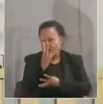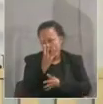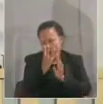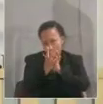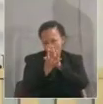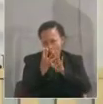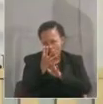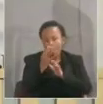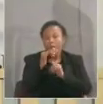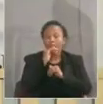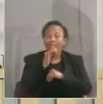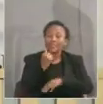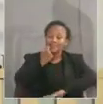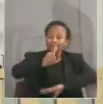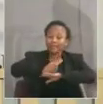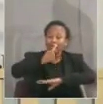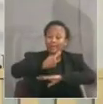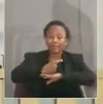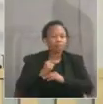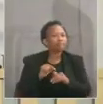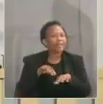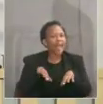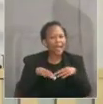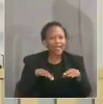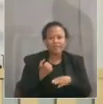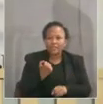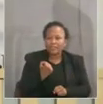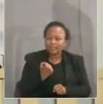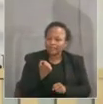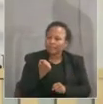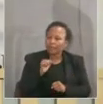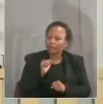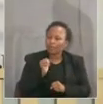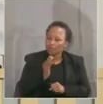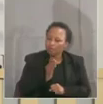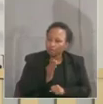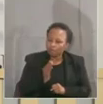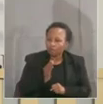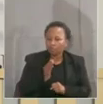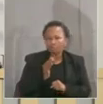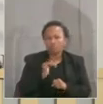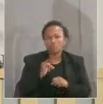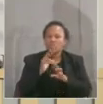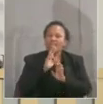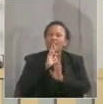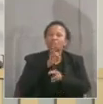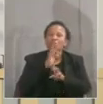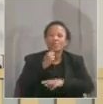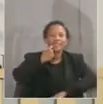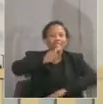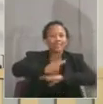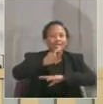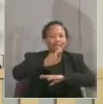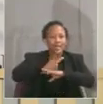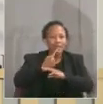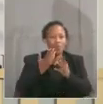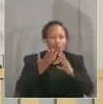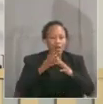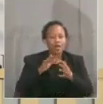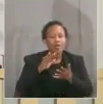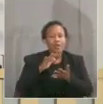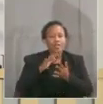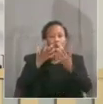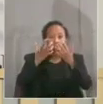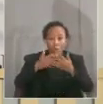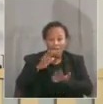the daily activities which are reported on daily basis at the Mission Area Coordination